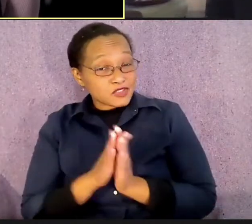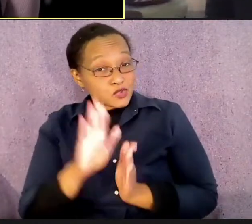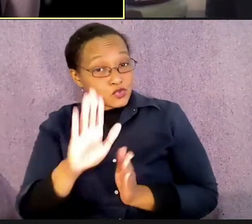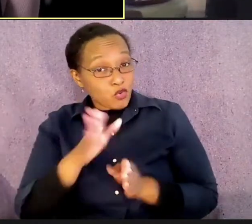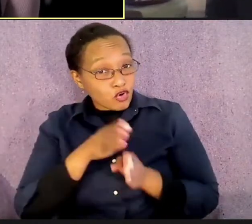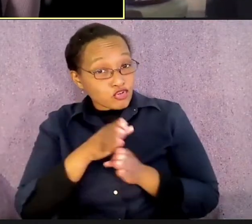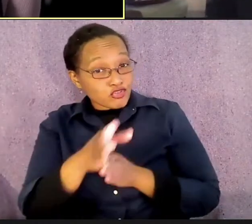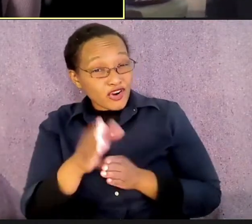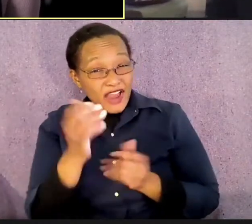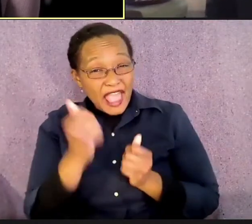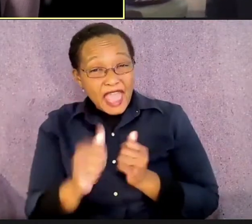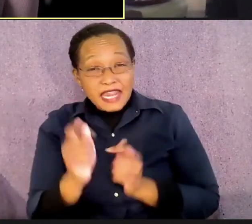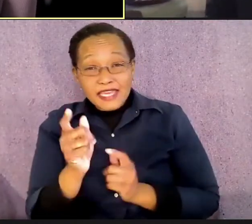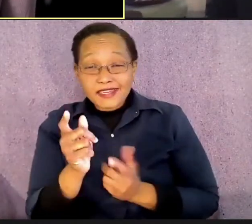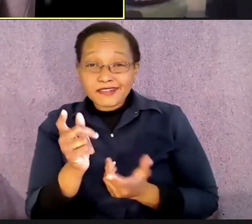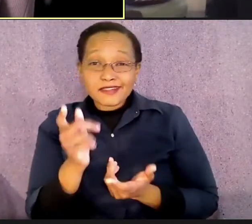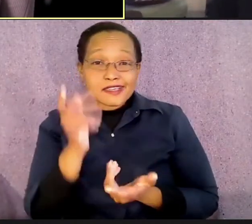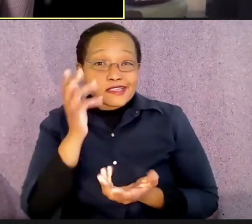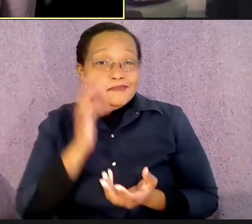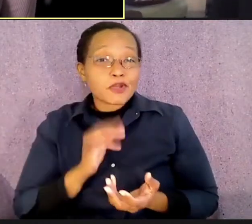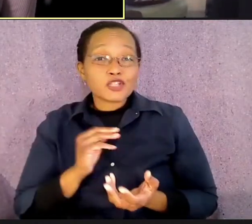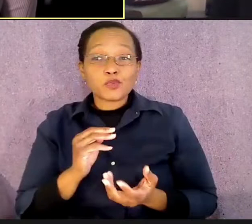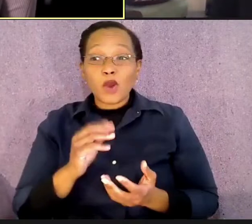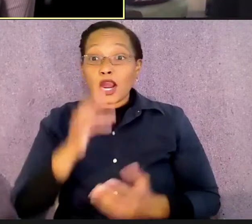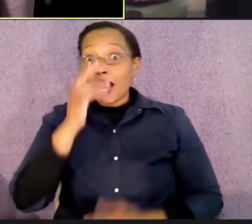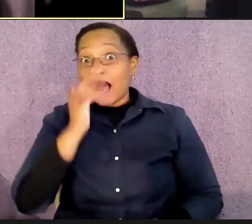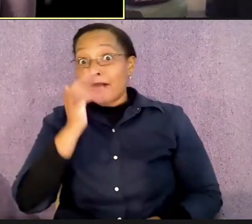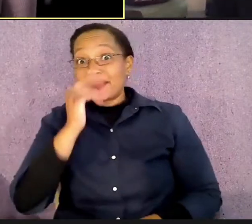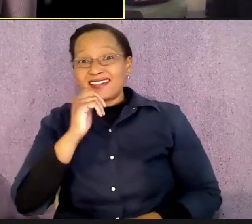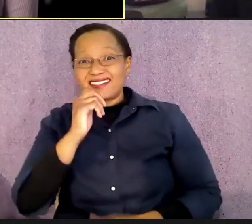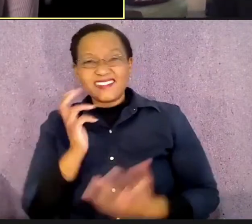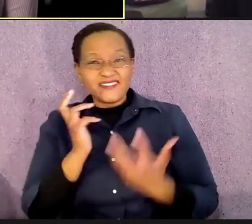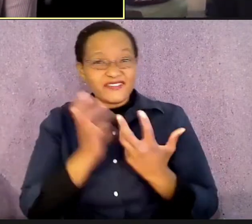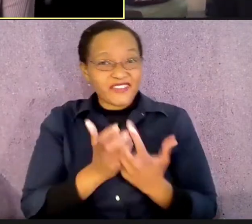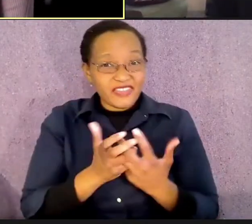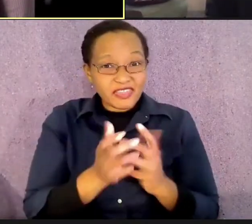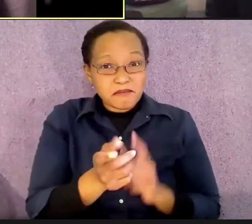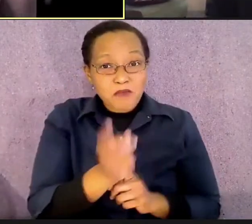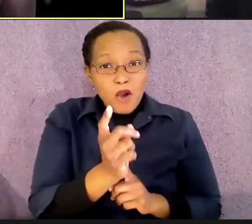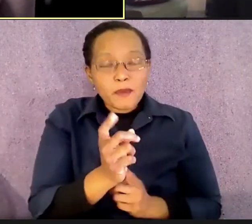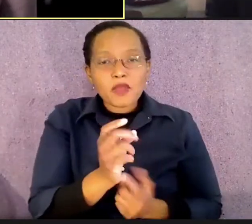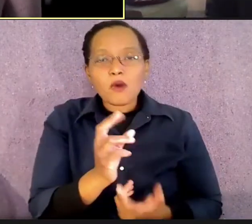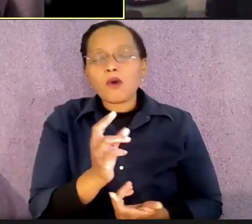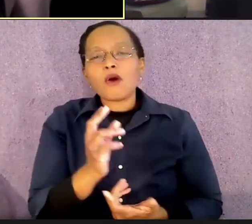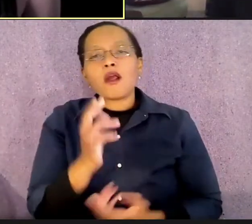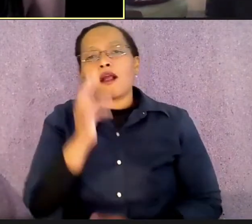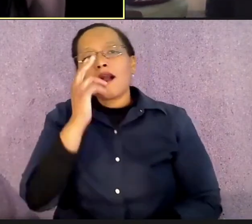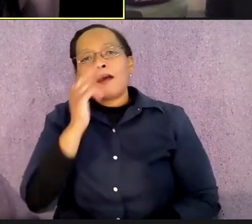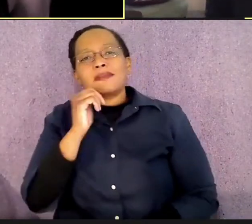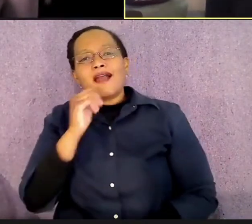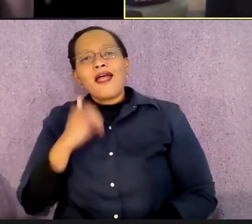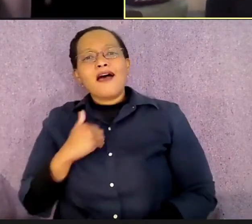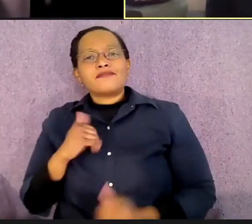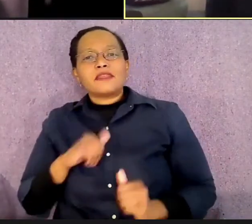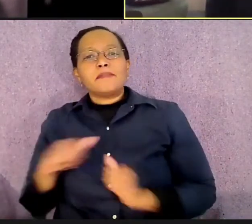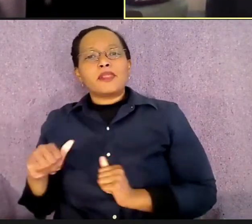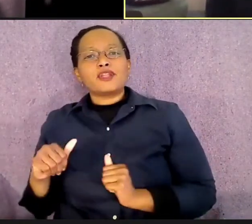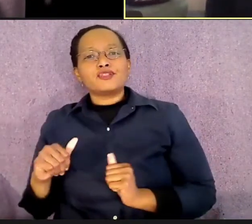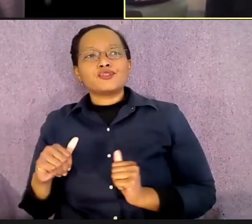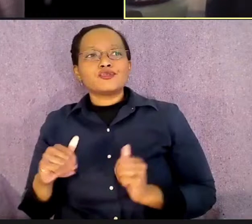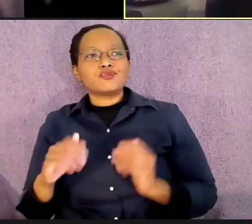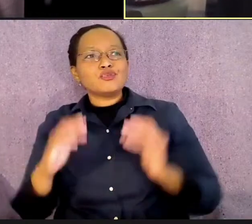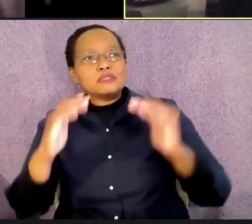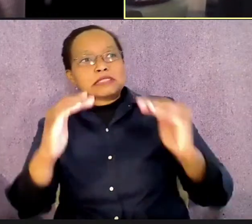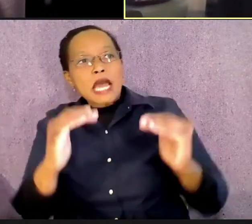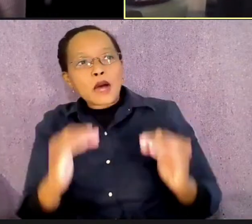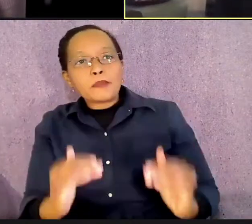not seem to meet the moment, or where you've grappled with comedy's ability to downplay serious harms? I've been doing comedy long enough